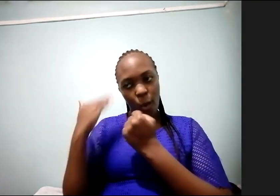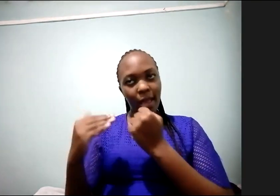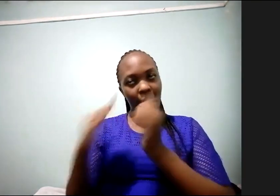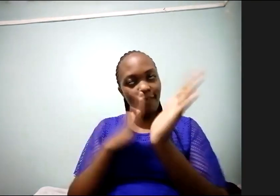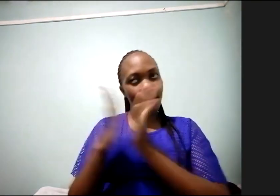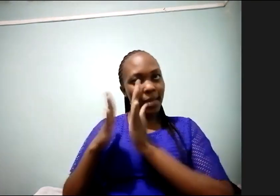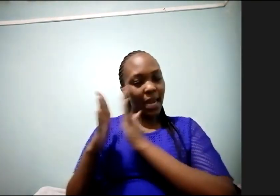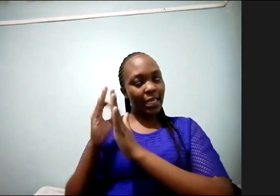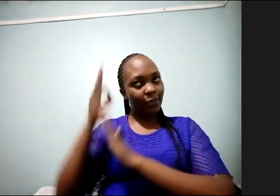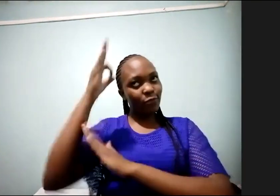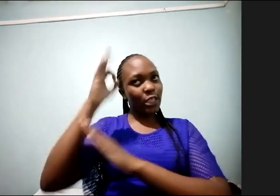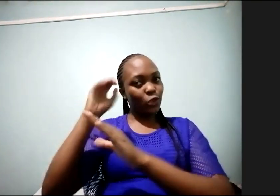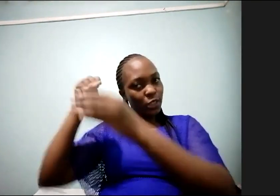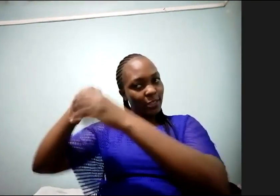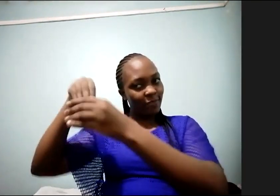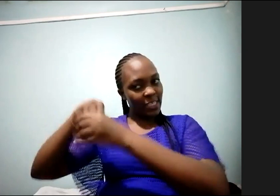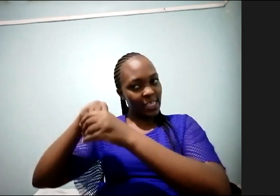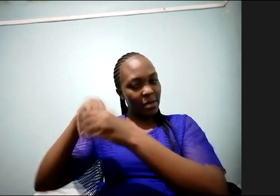Can I get some opinion, please?